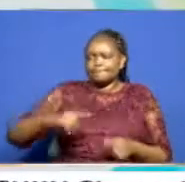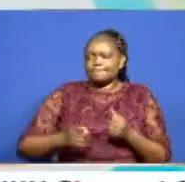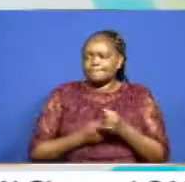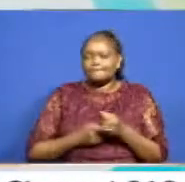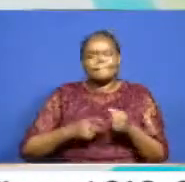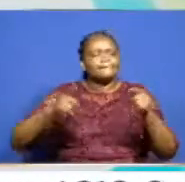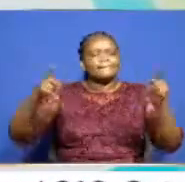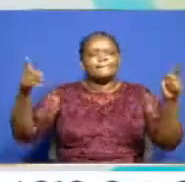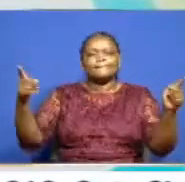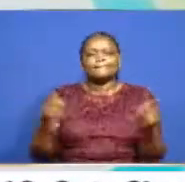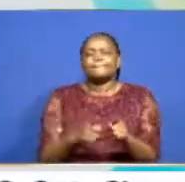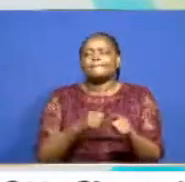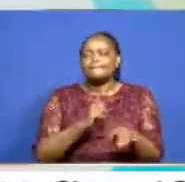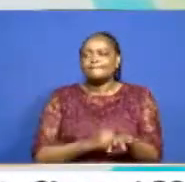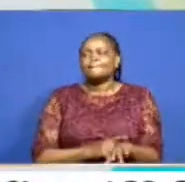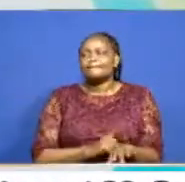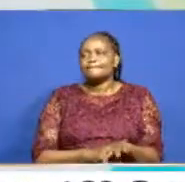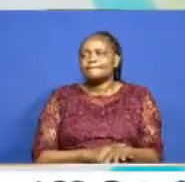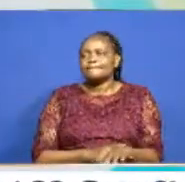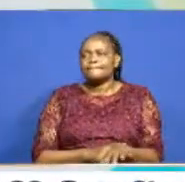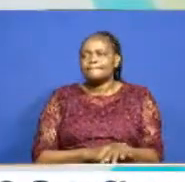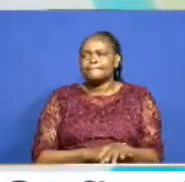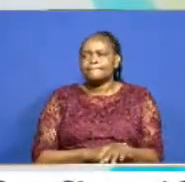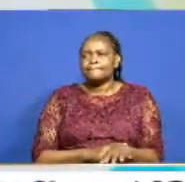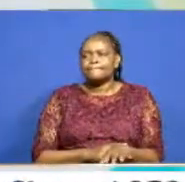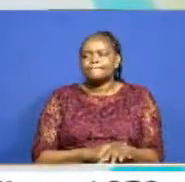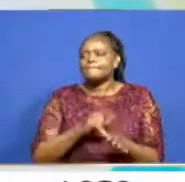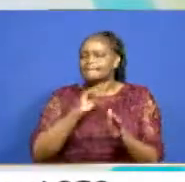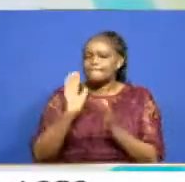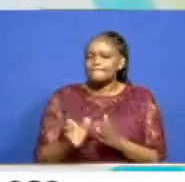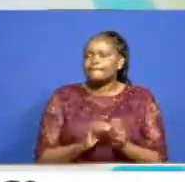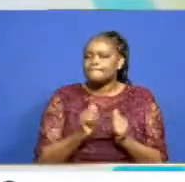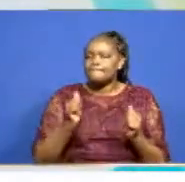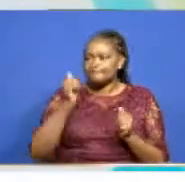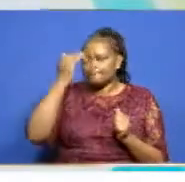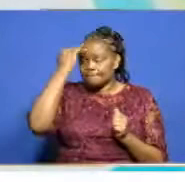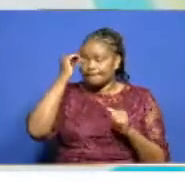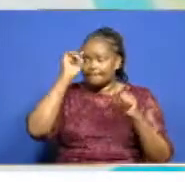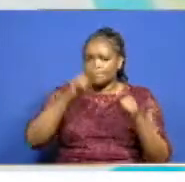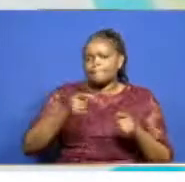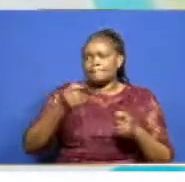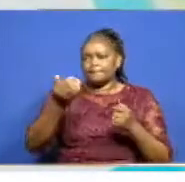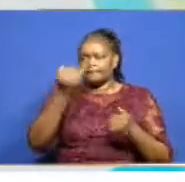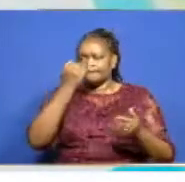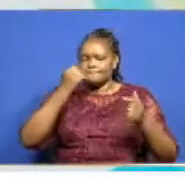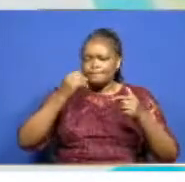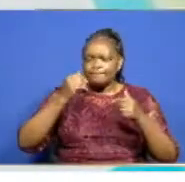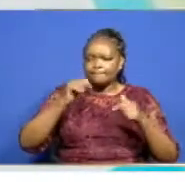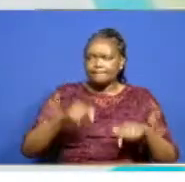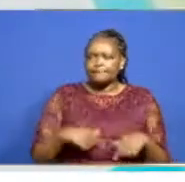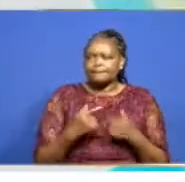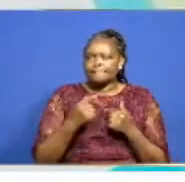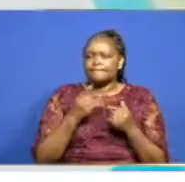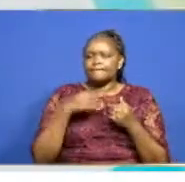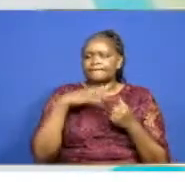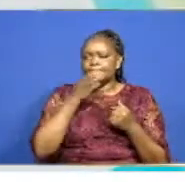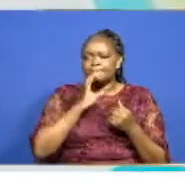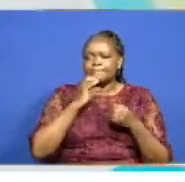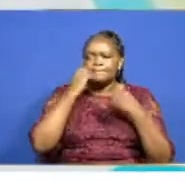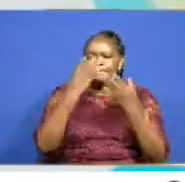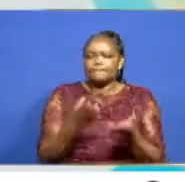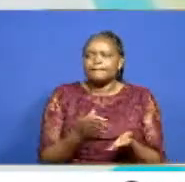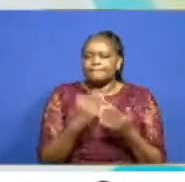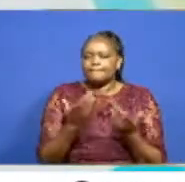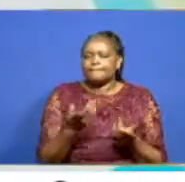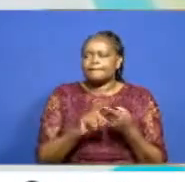It's a very, very short period of time to figure out. Because we need to ask ourselves, how do we provide water for washing